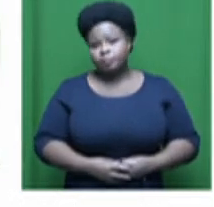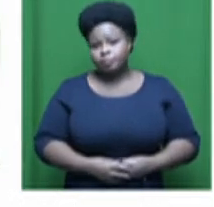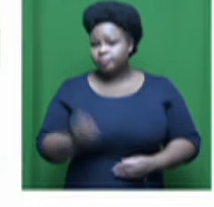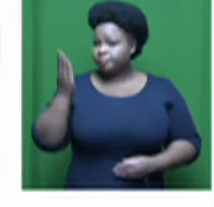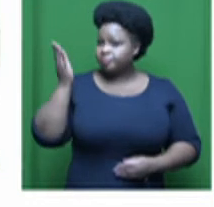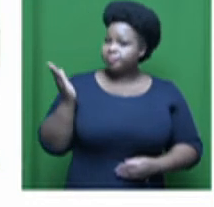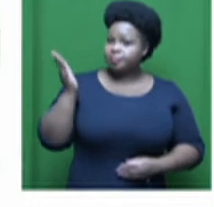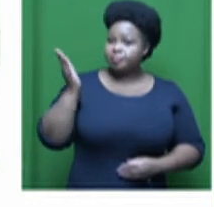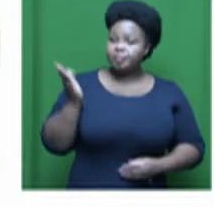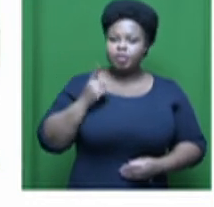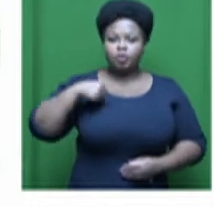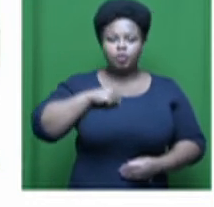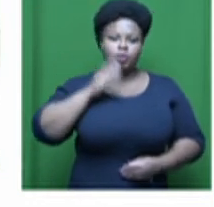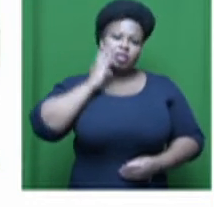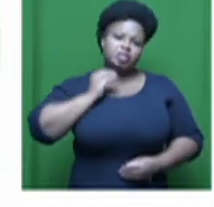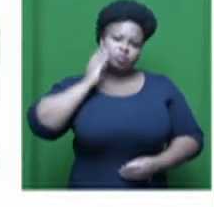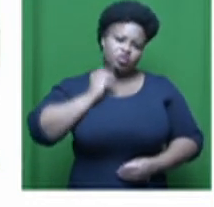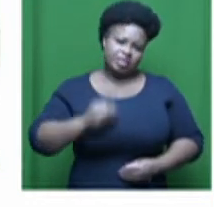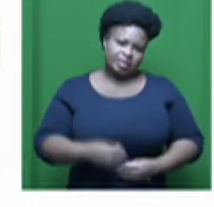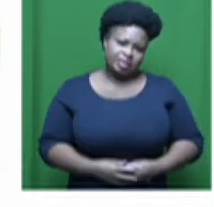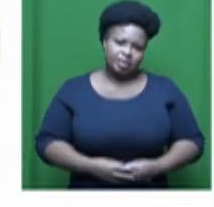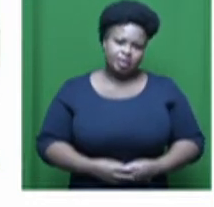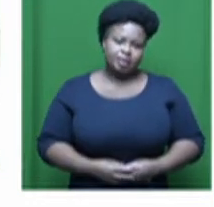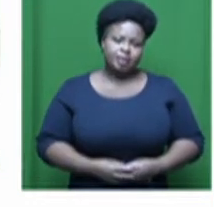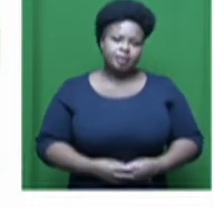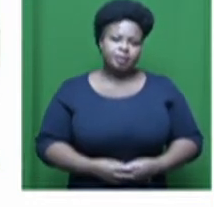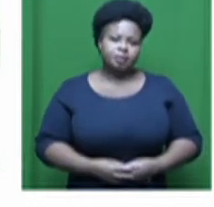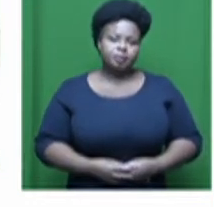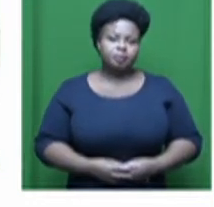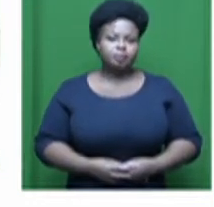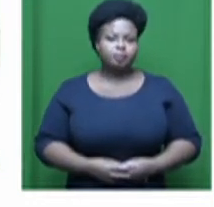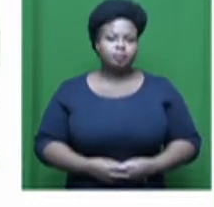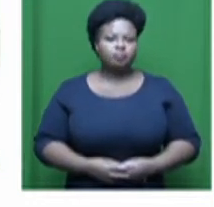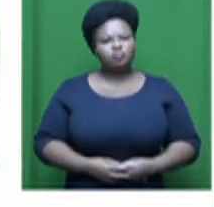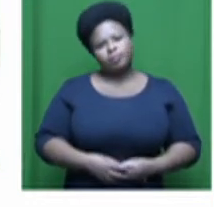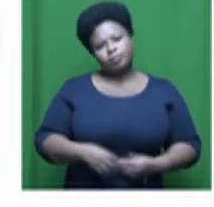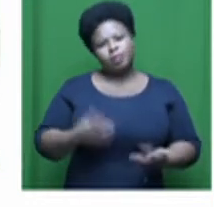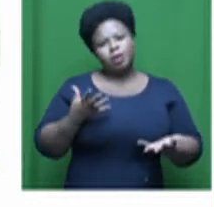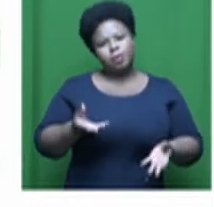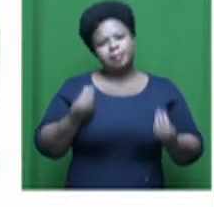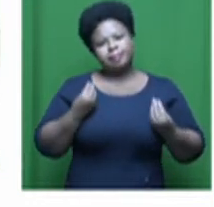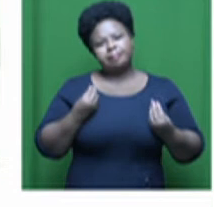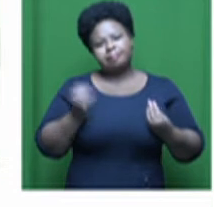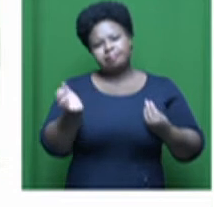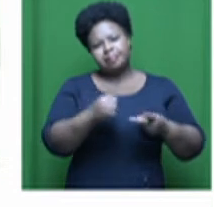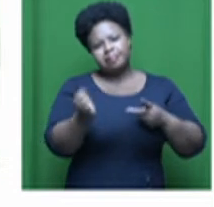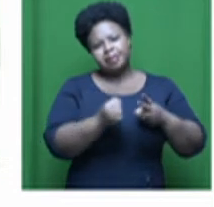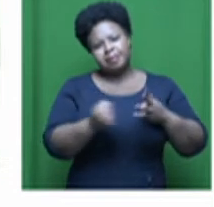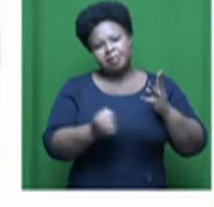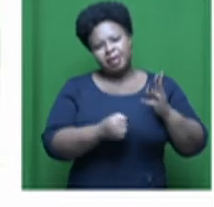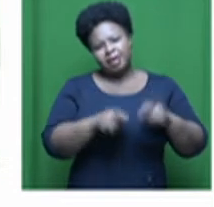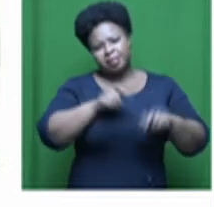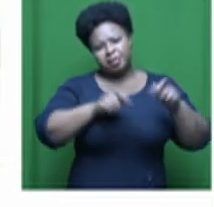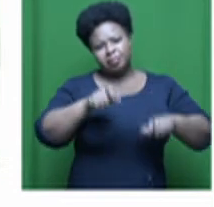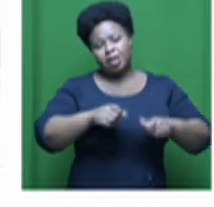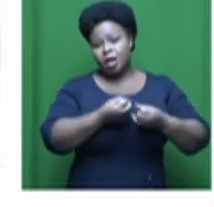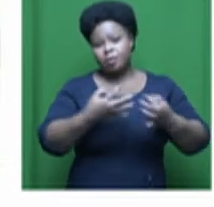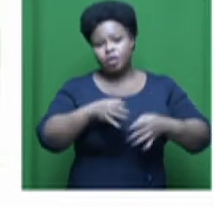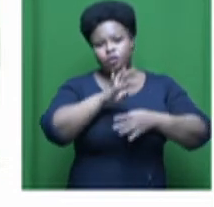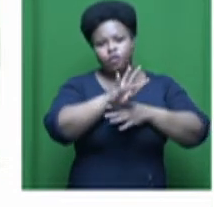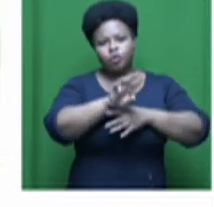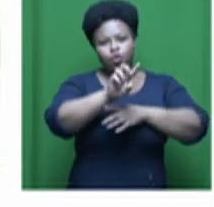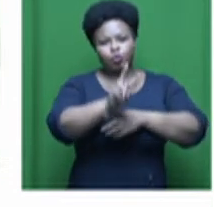is what we experienced. Eventually, we were able to accrue 42 individuals that developed COVID-19 between the